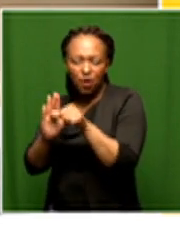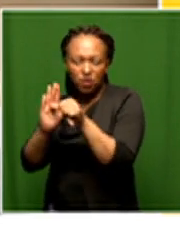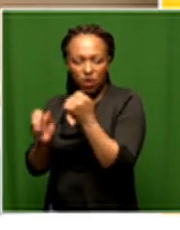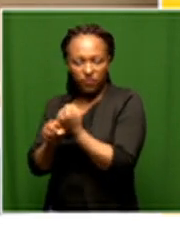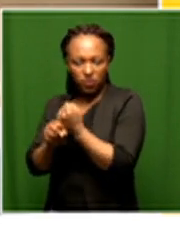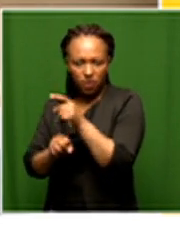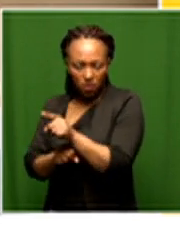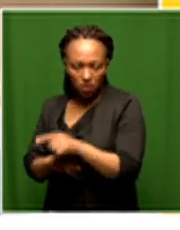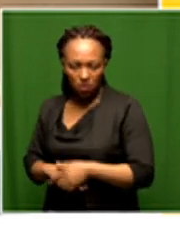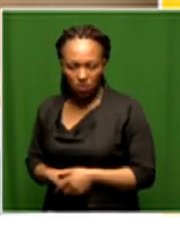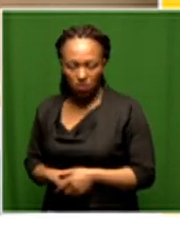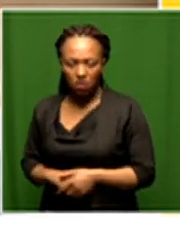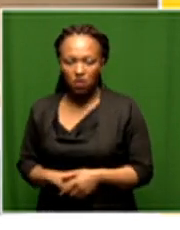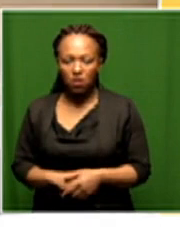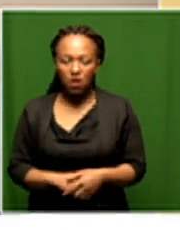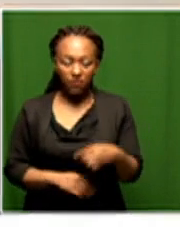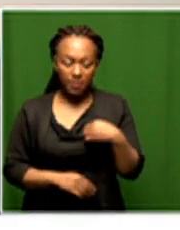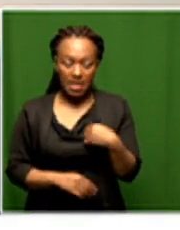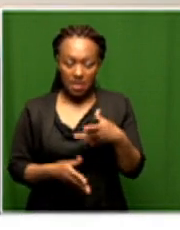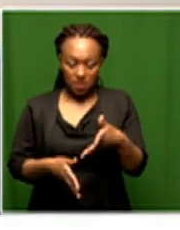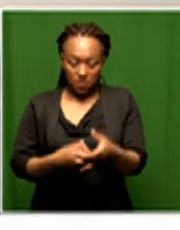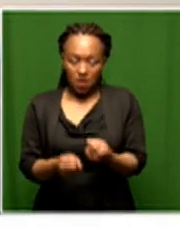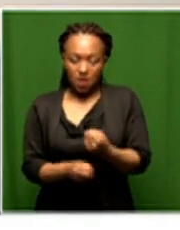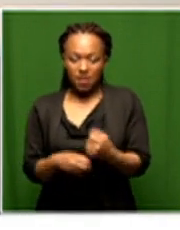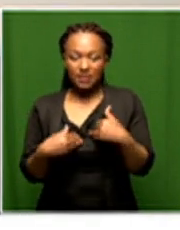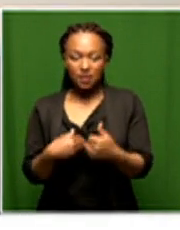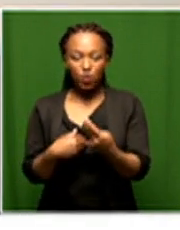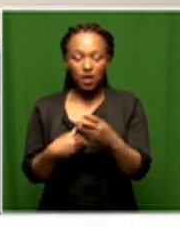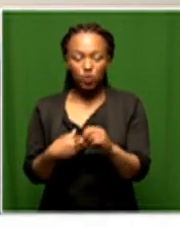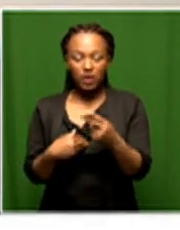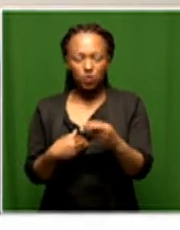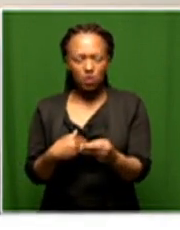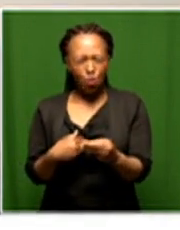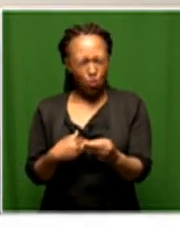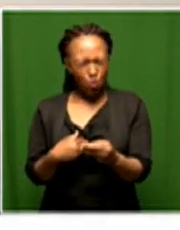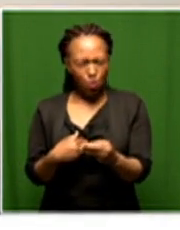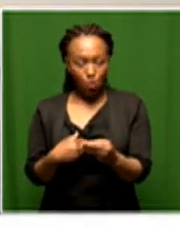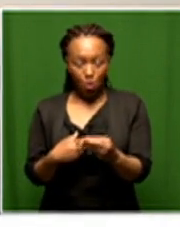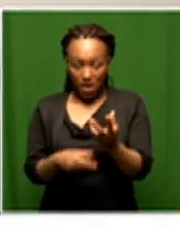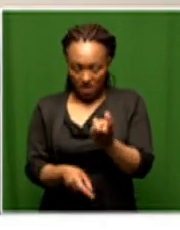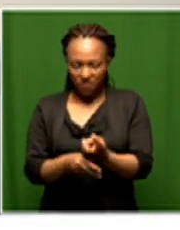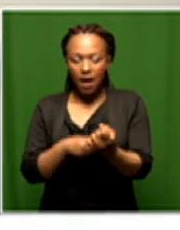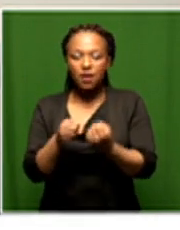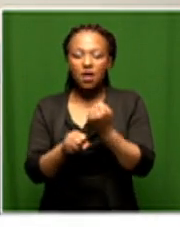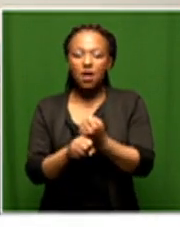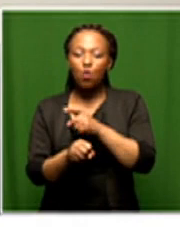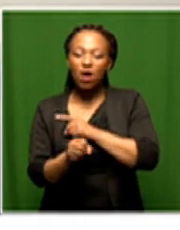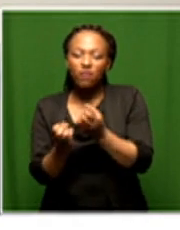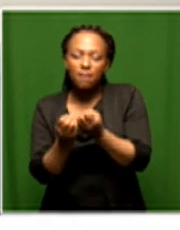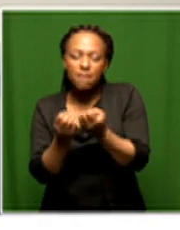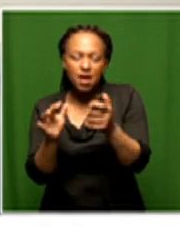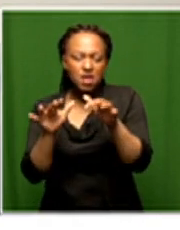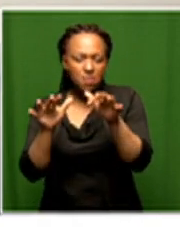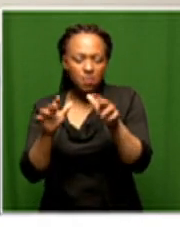Yeah, I think for me, it actually started this year. 2020 has been a very difficult year for most people. But this year, it started